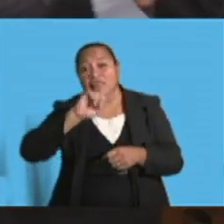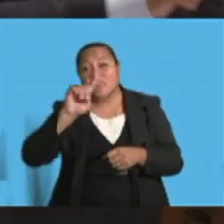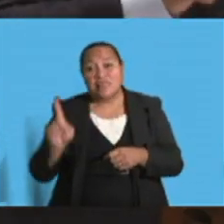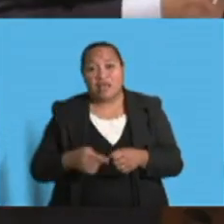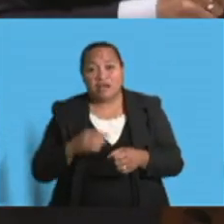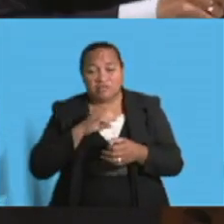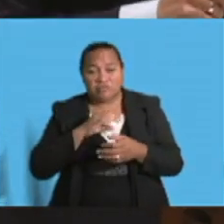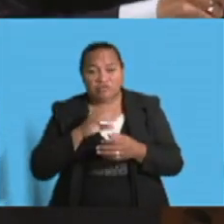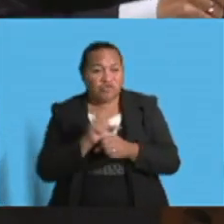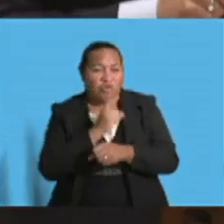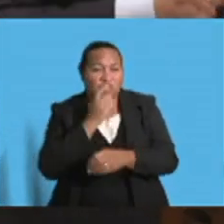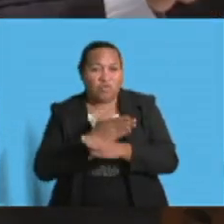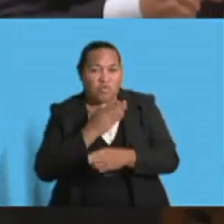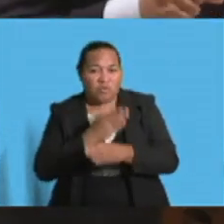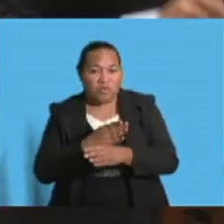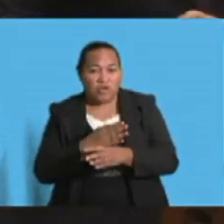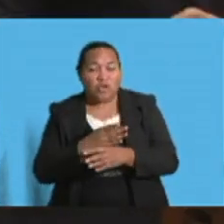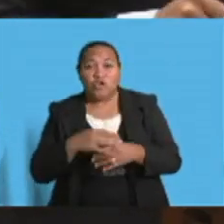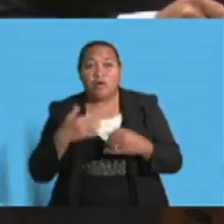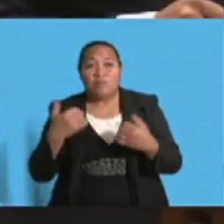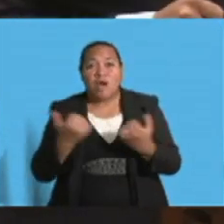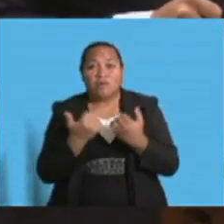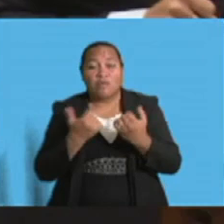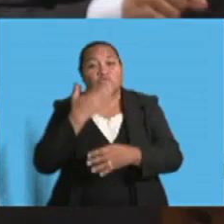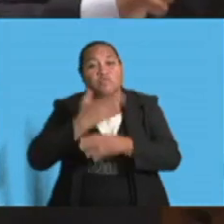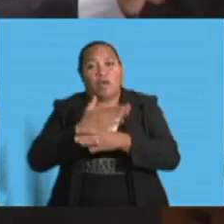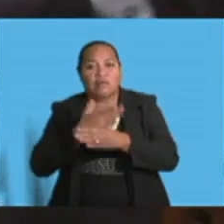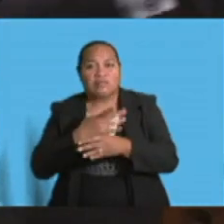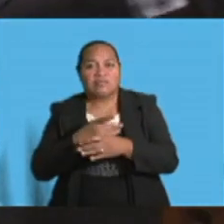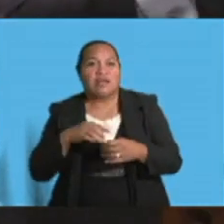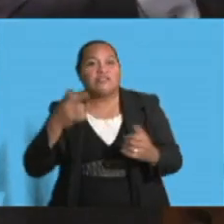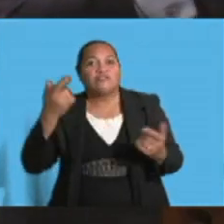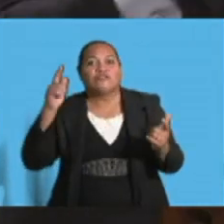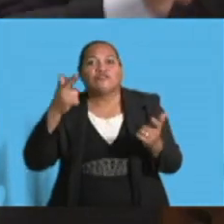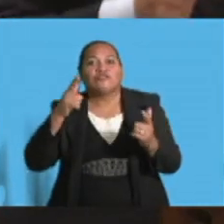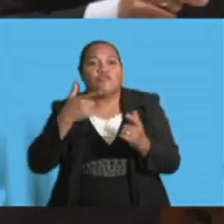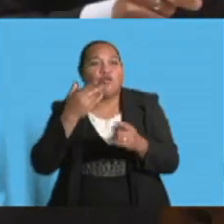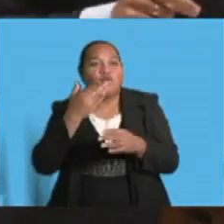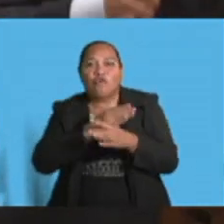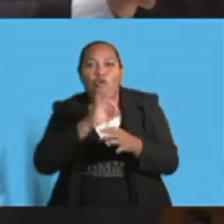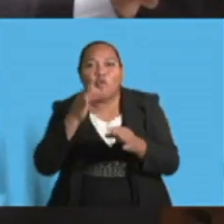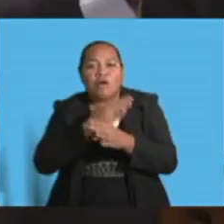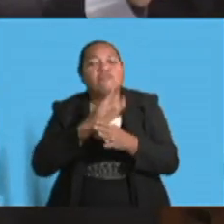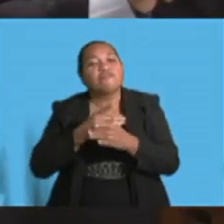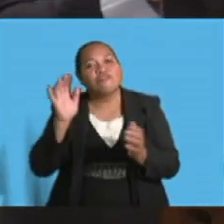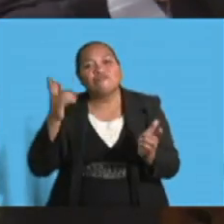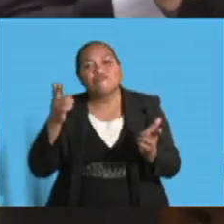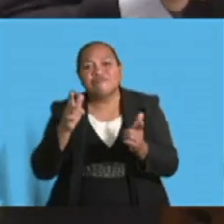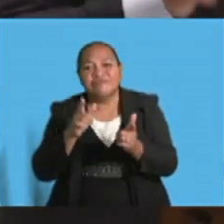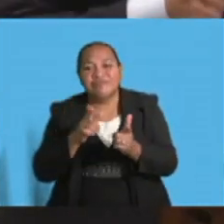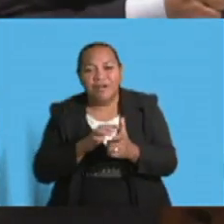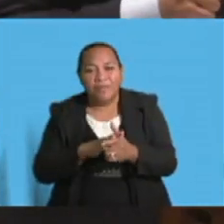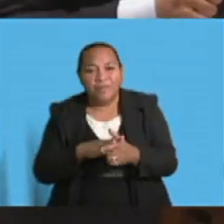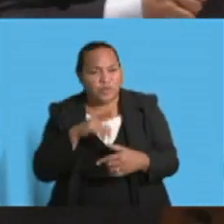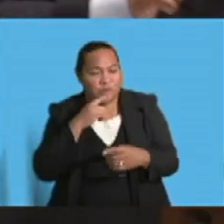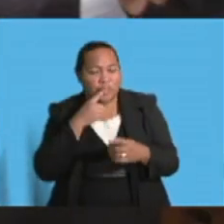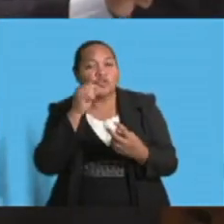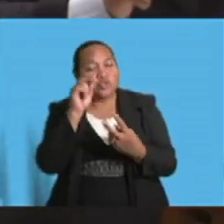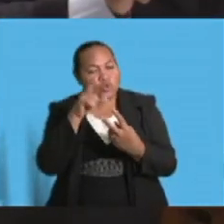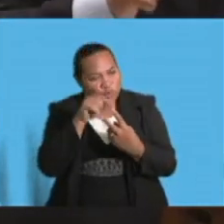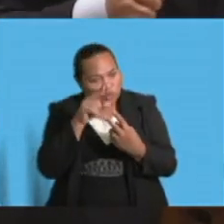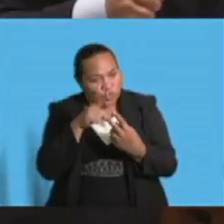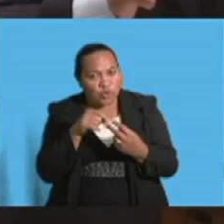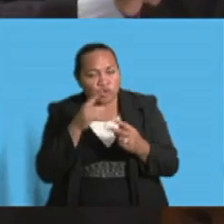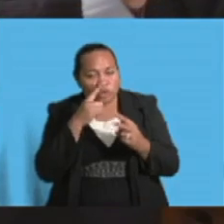of 4.5%. Yet again, Madam Speaker, Honourable Leader of Opposition in Parliament chose to refer to dated statistics,